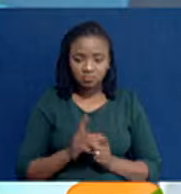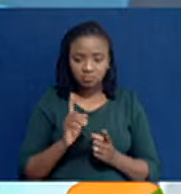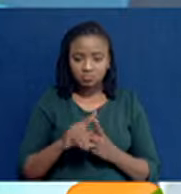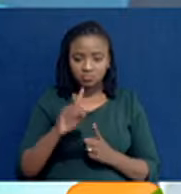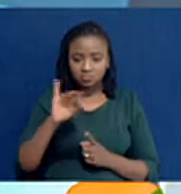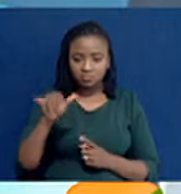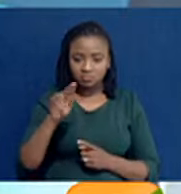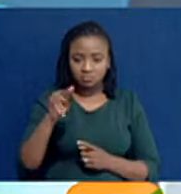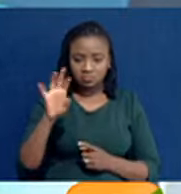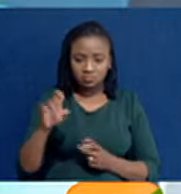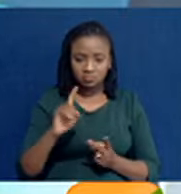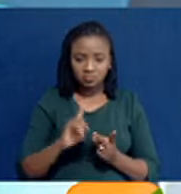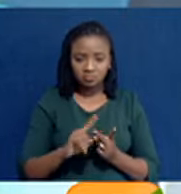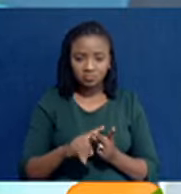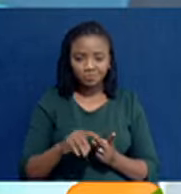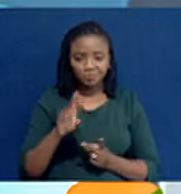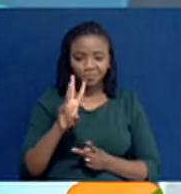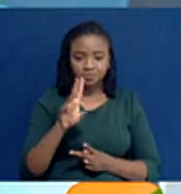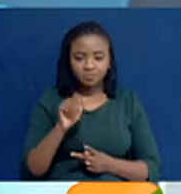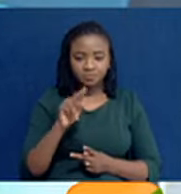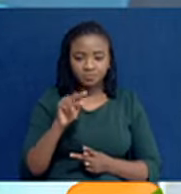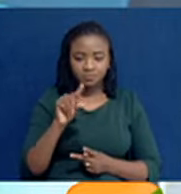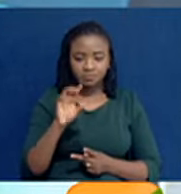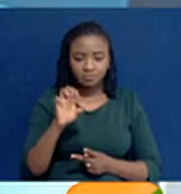Maathai, environment,